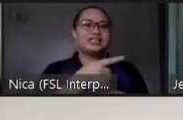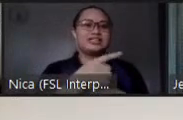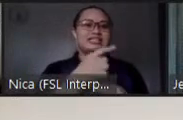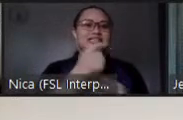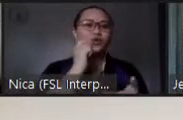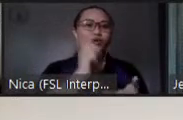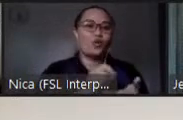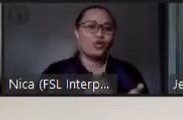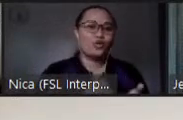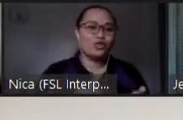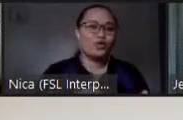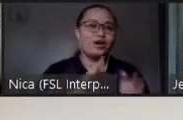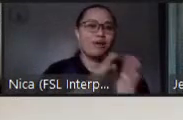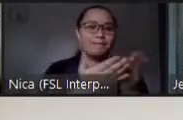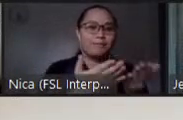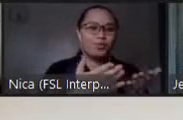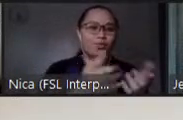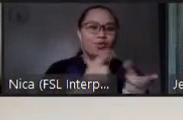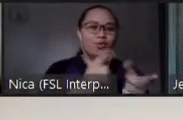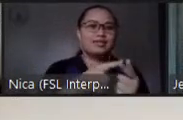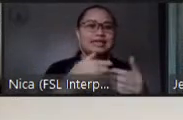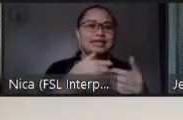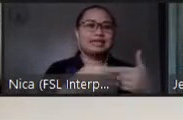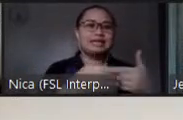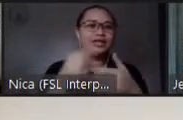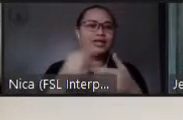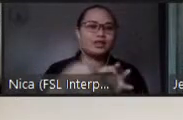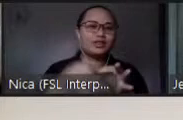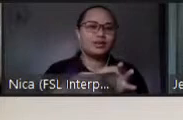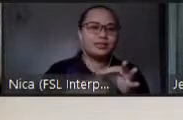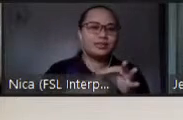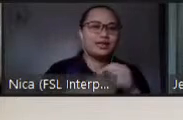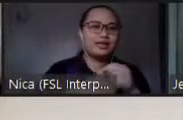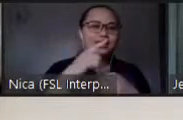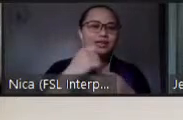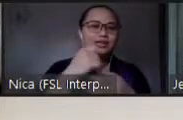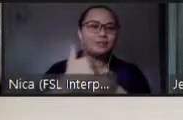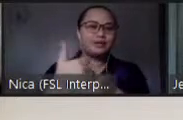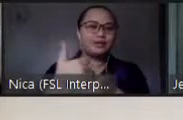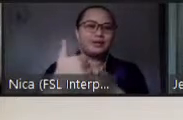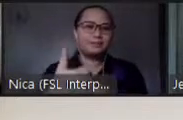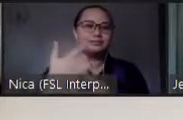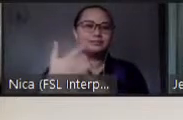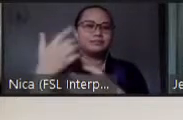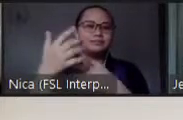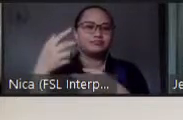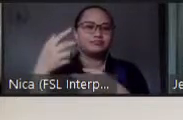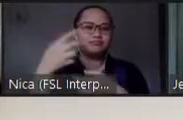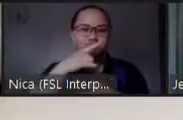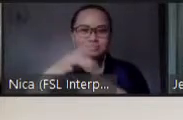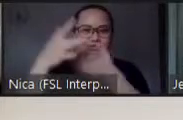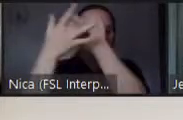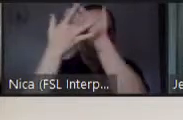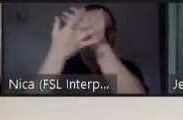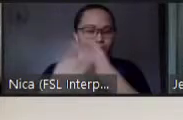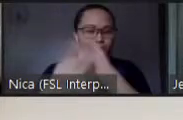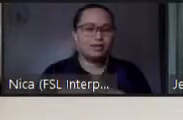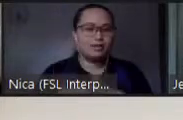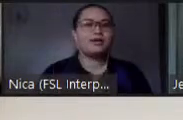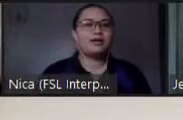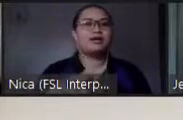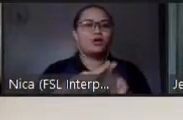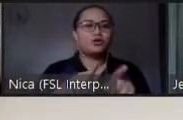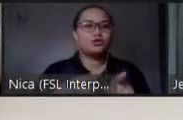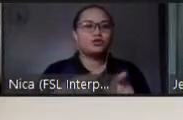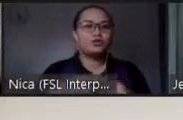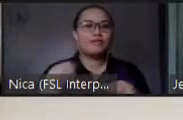rainbows, an activity toolkit for children under traumatizing circumstances, and co-contributor to the abstract After Haiyan, documenting